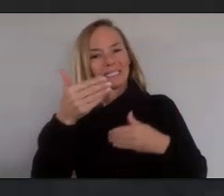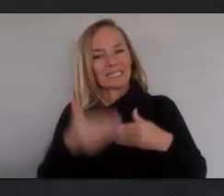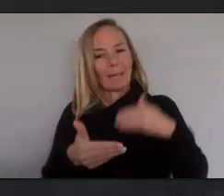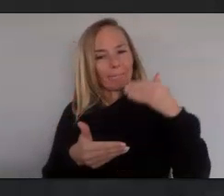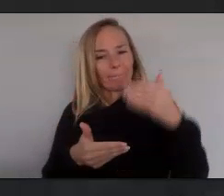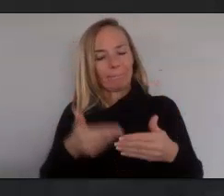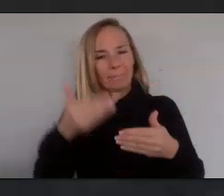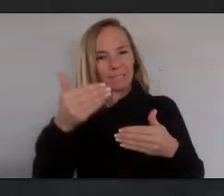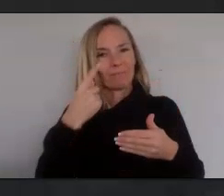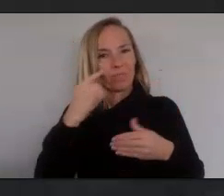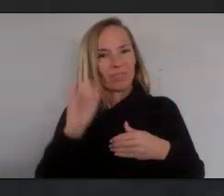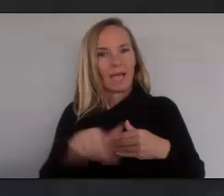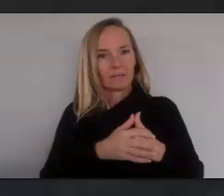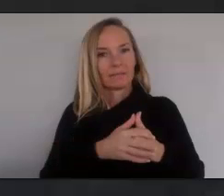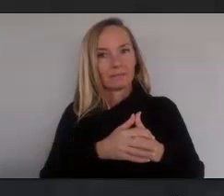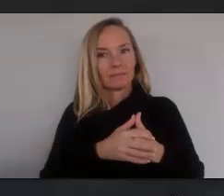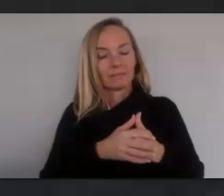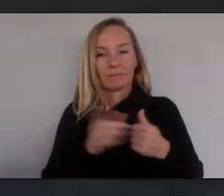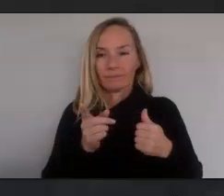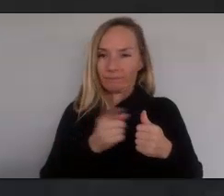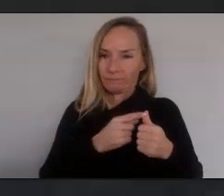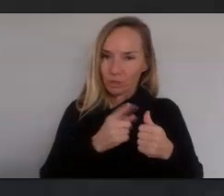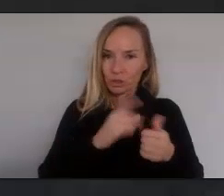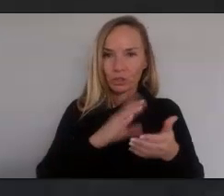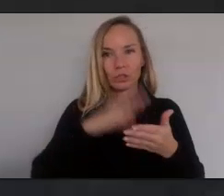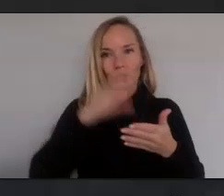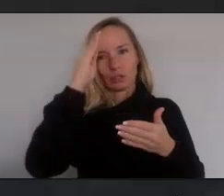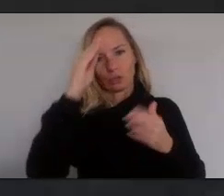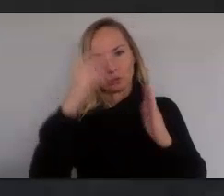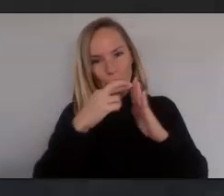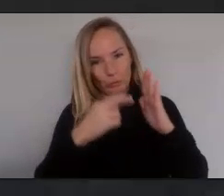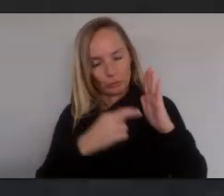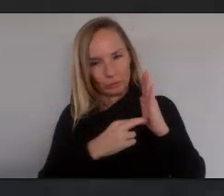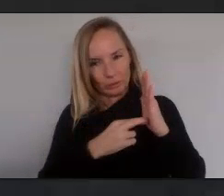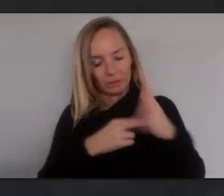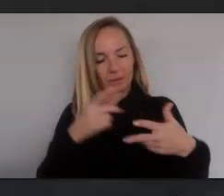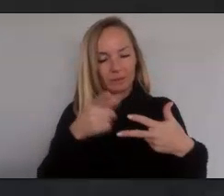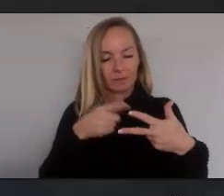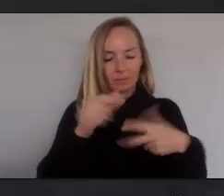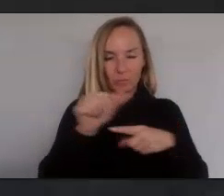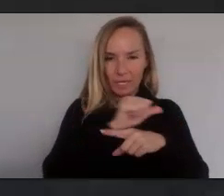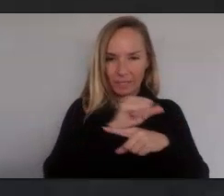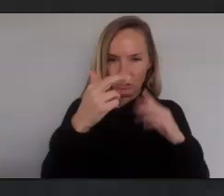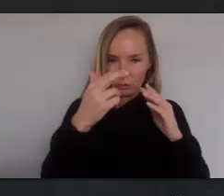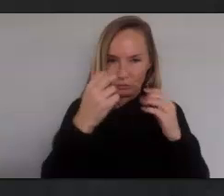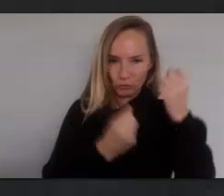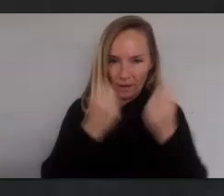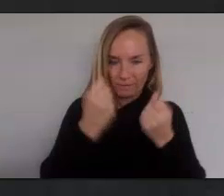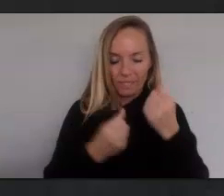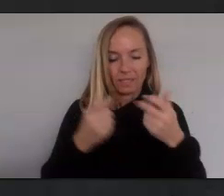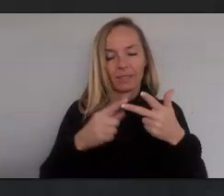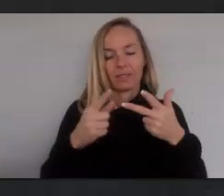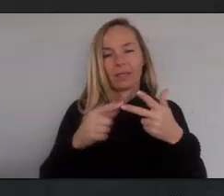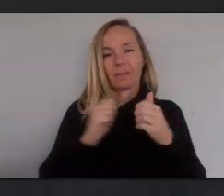process. The 3 steps for getting a driver's license are to learn the rules, practice driving, and pass